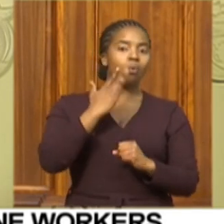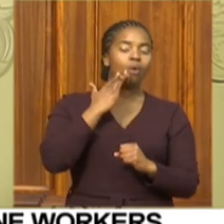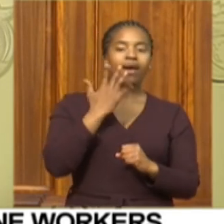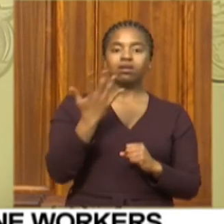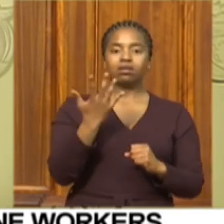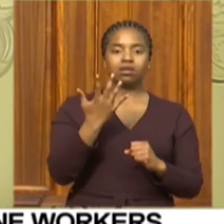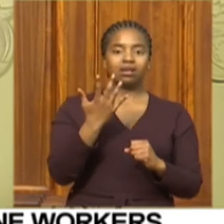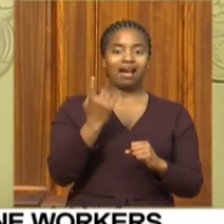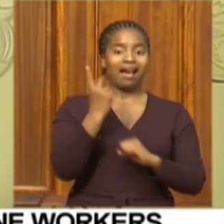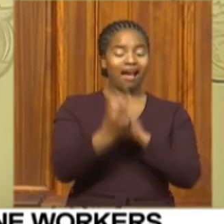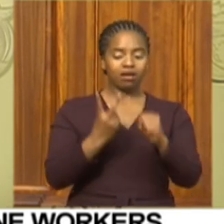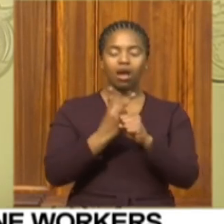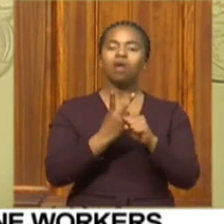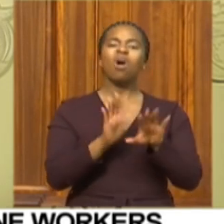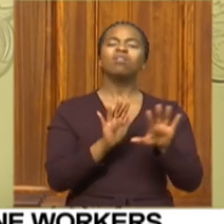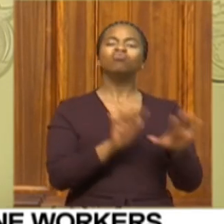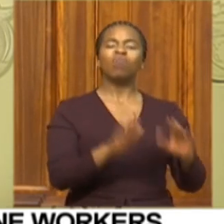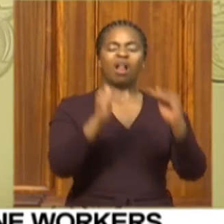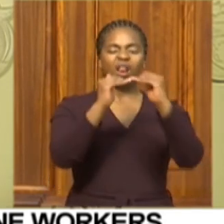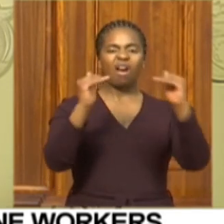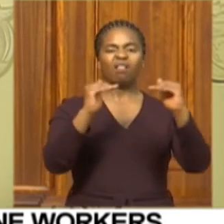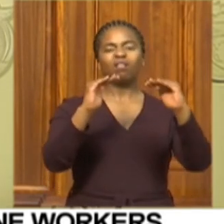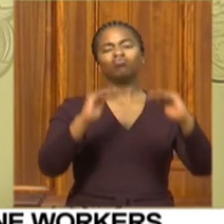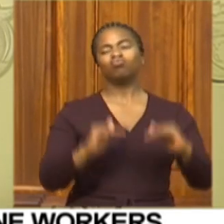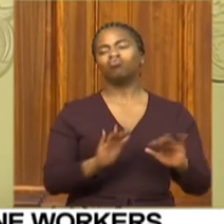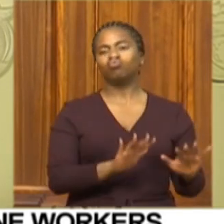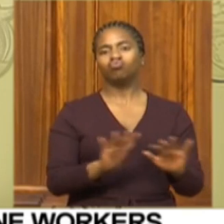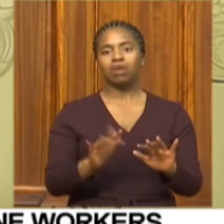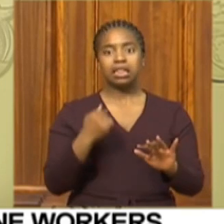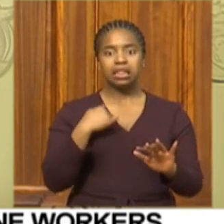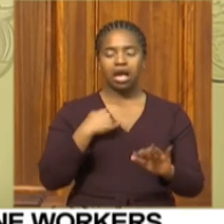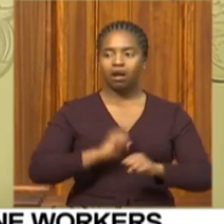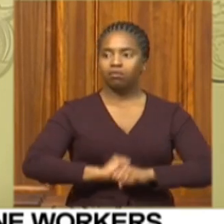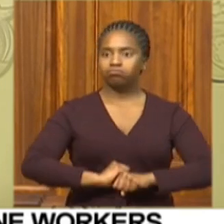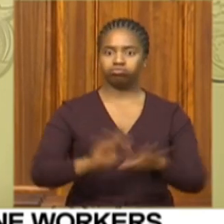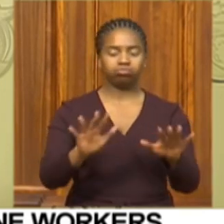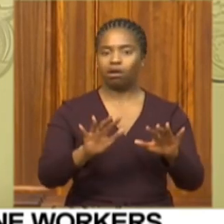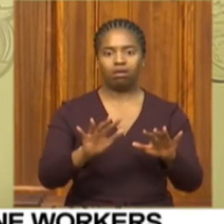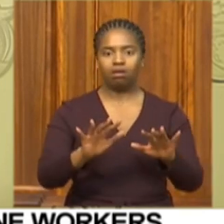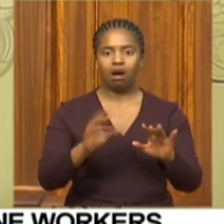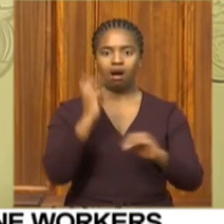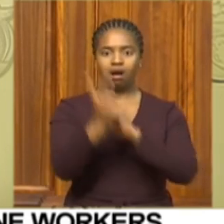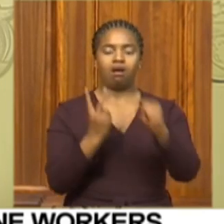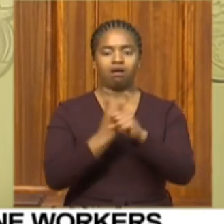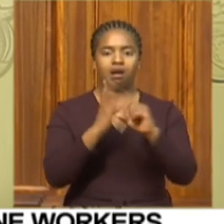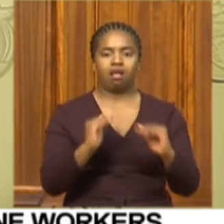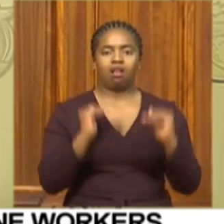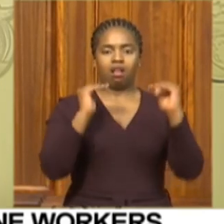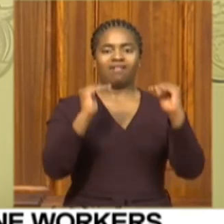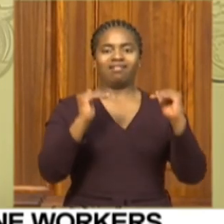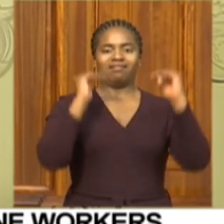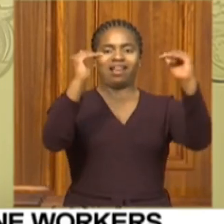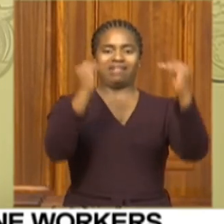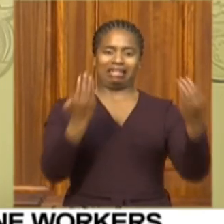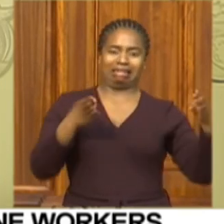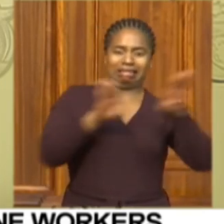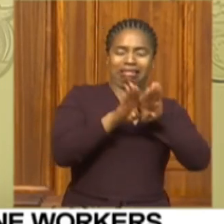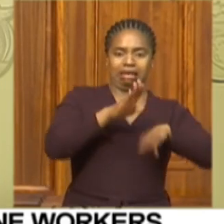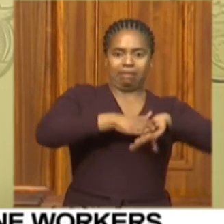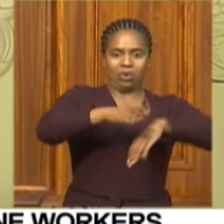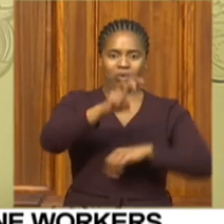be reimposed at short notice as the rate of infection rises after they have